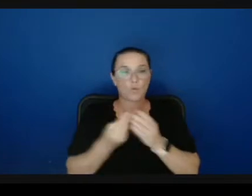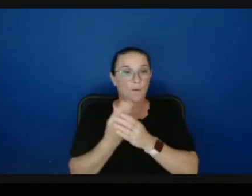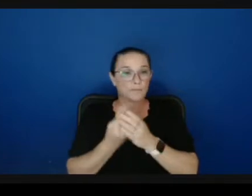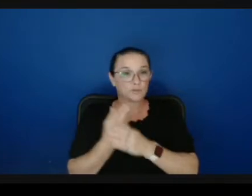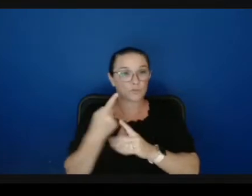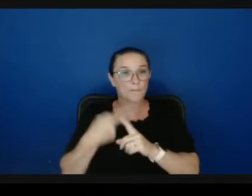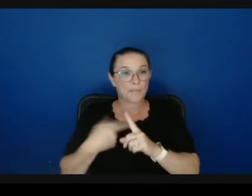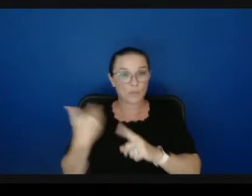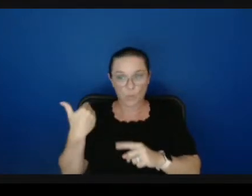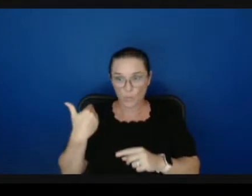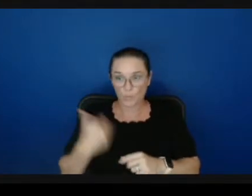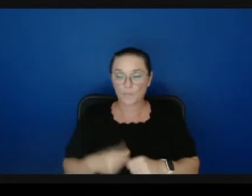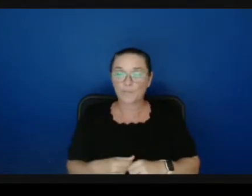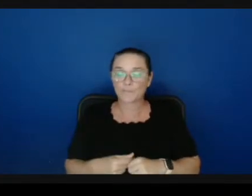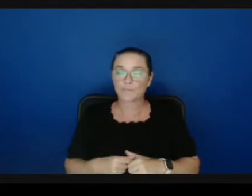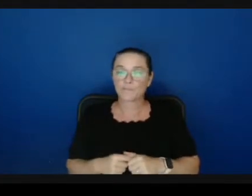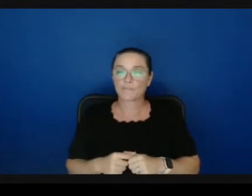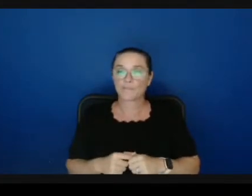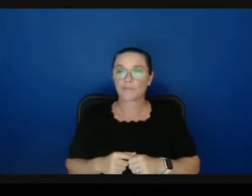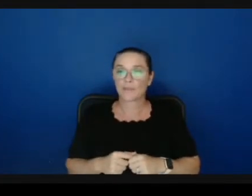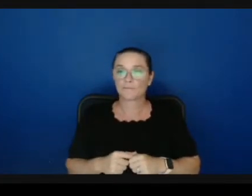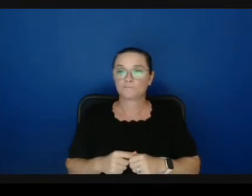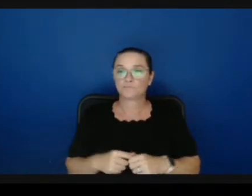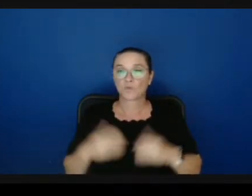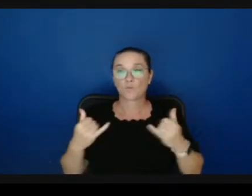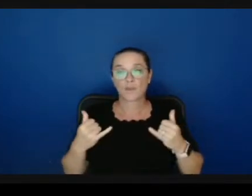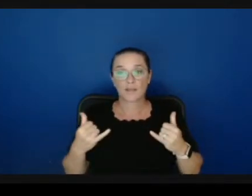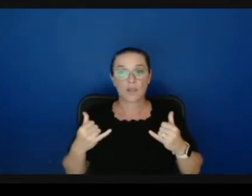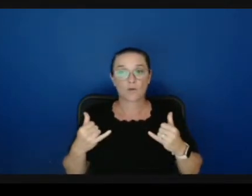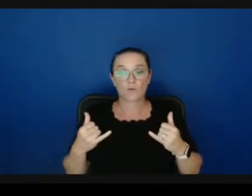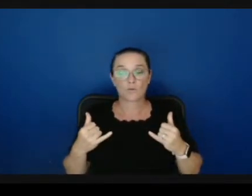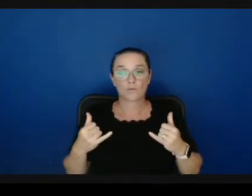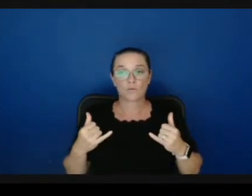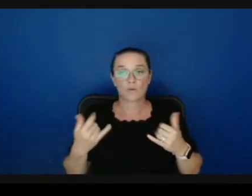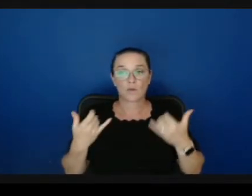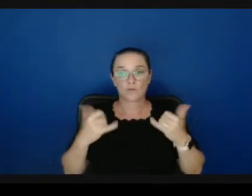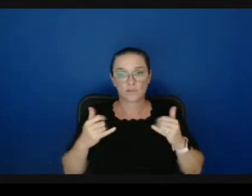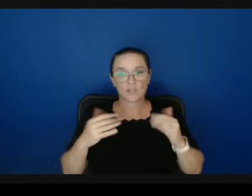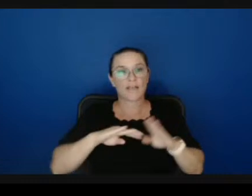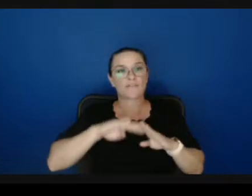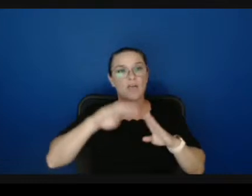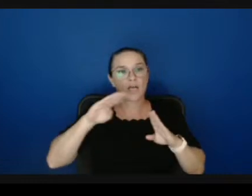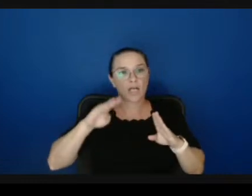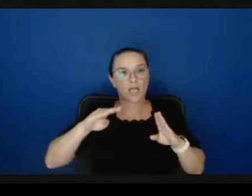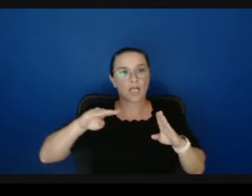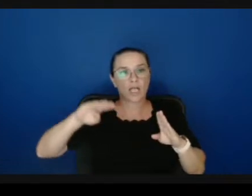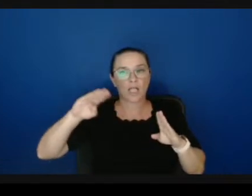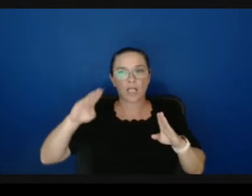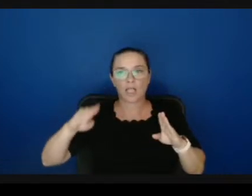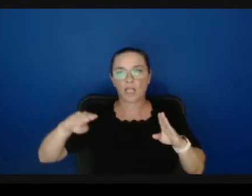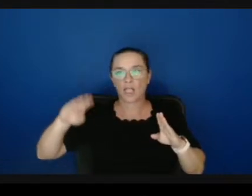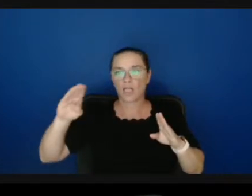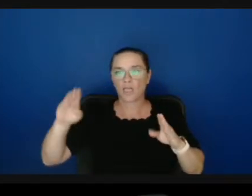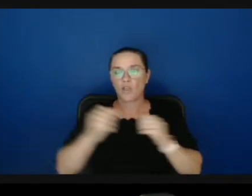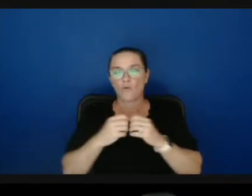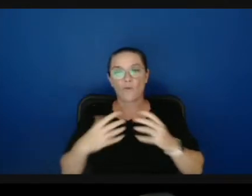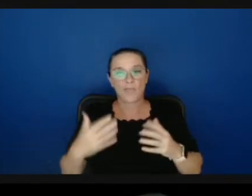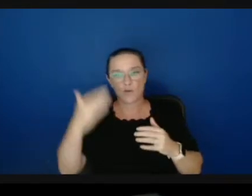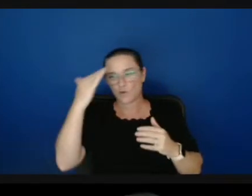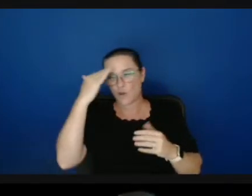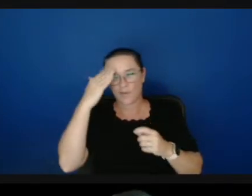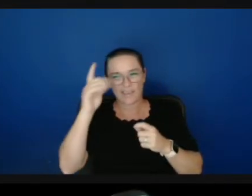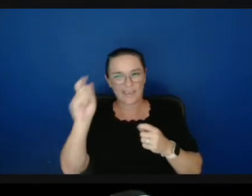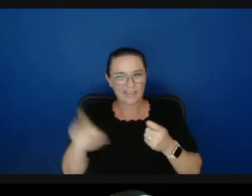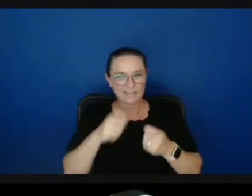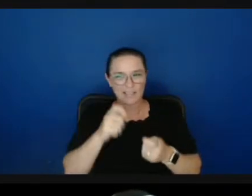ago. So at present, we're still going through this kind of wiggling without knowing exactly which way the wiggle is headed in the most recent